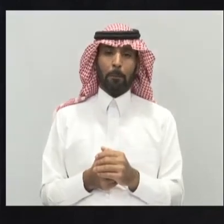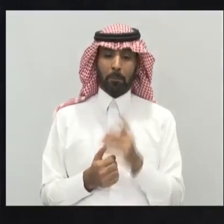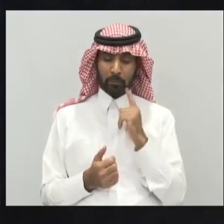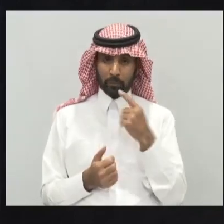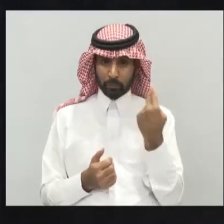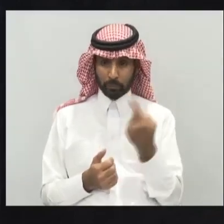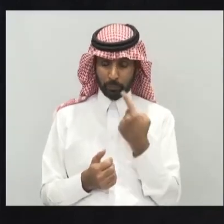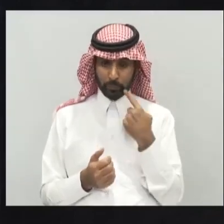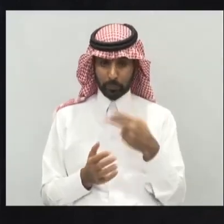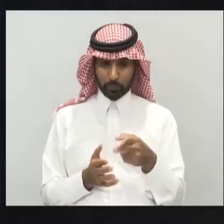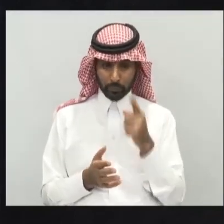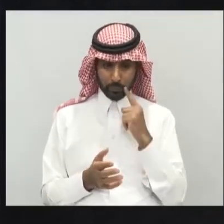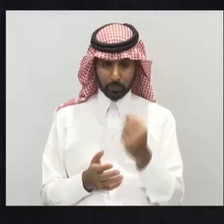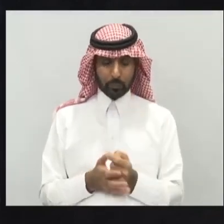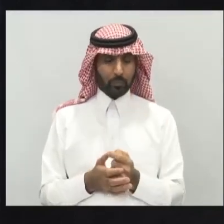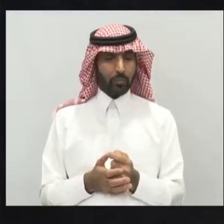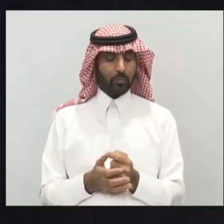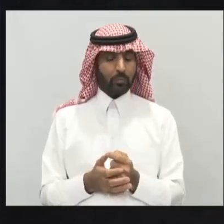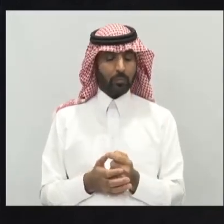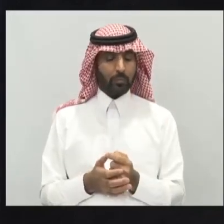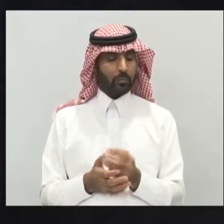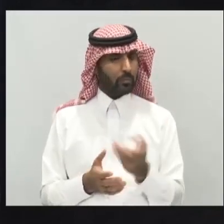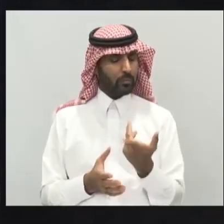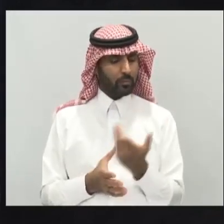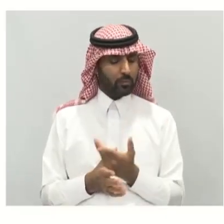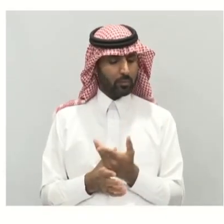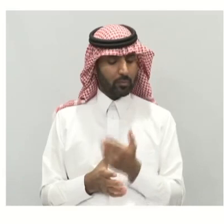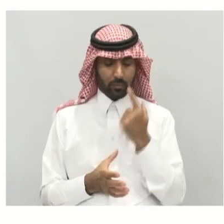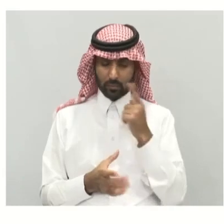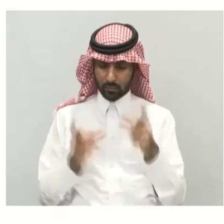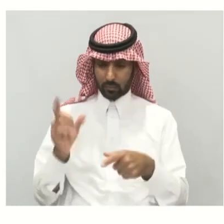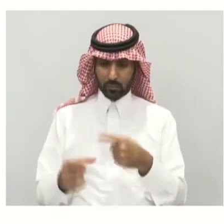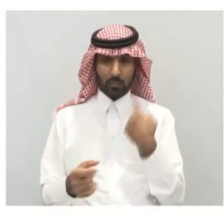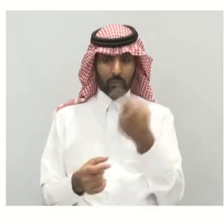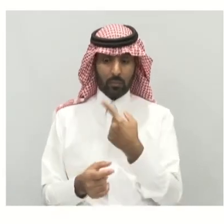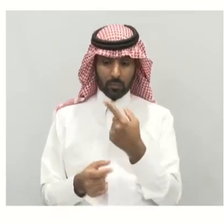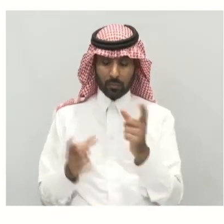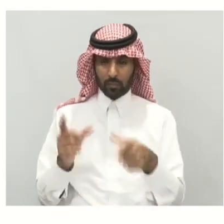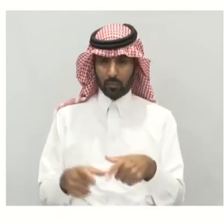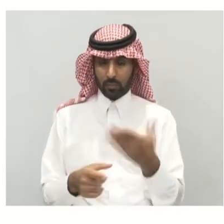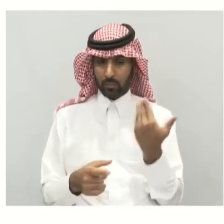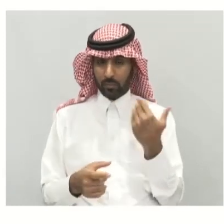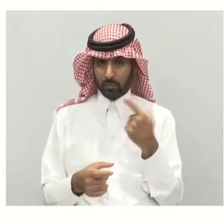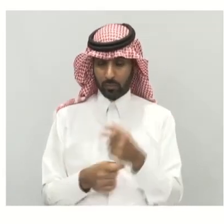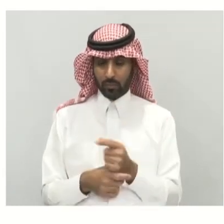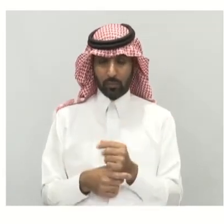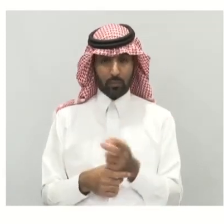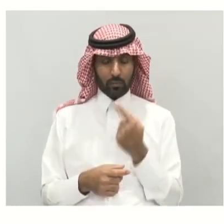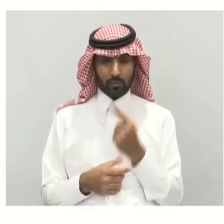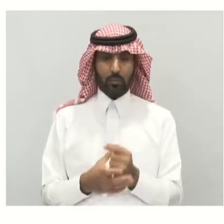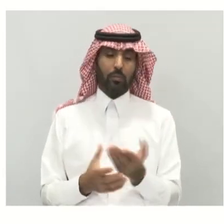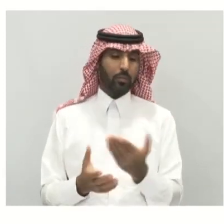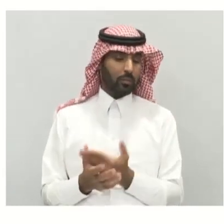go do these adventures? What the person said about the experience? What did they say? What is